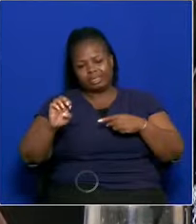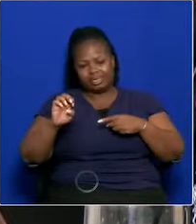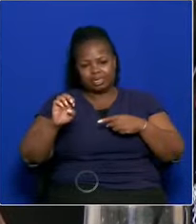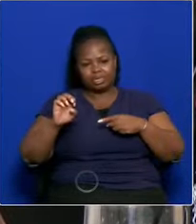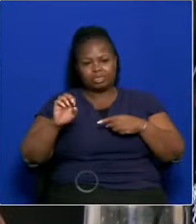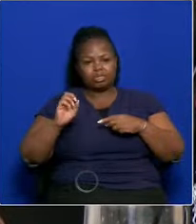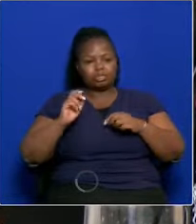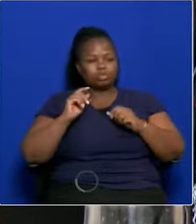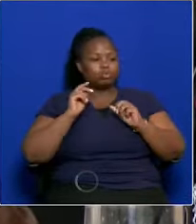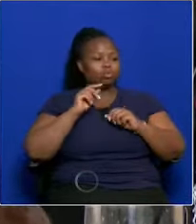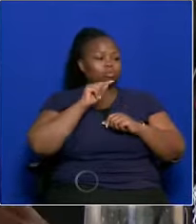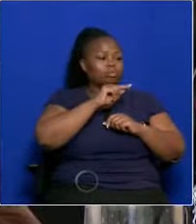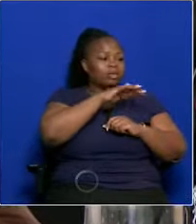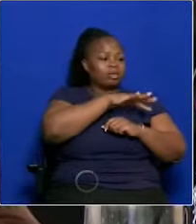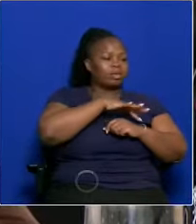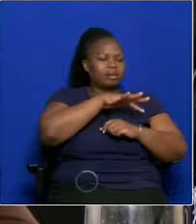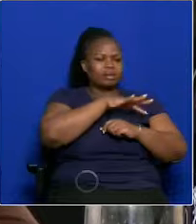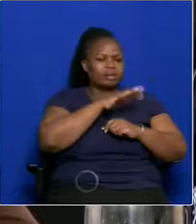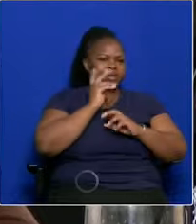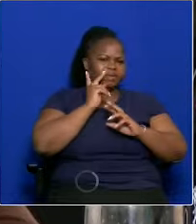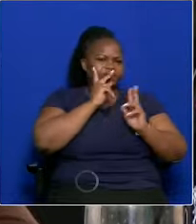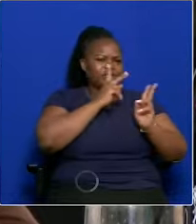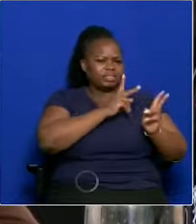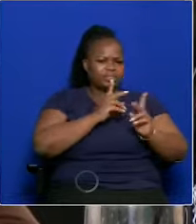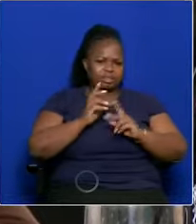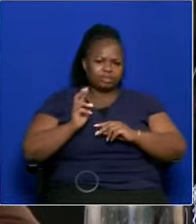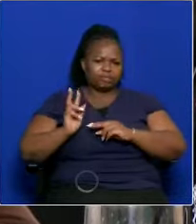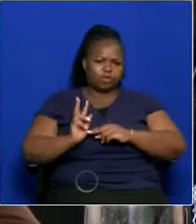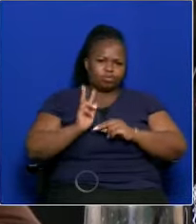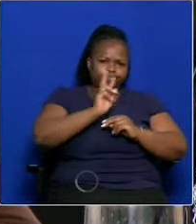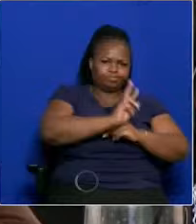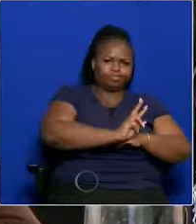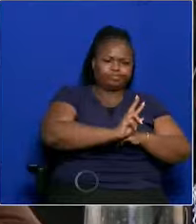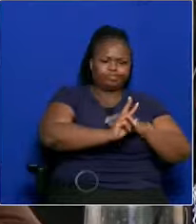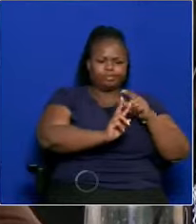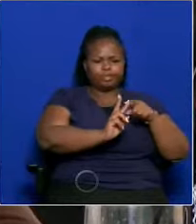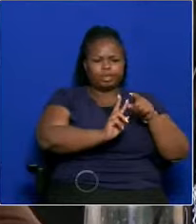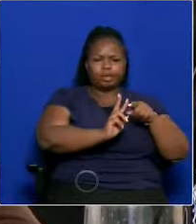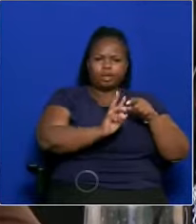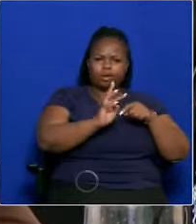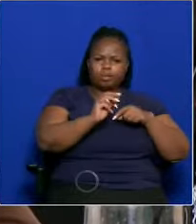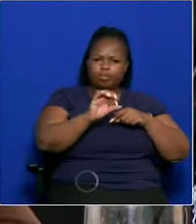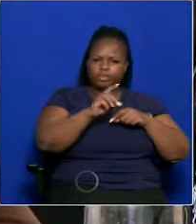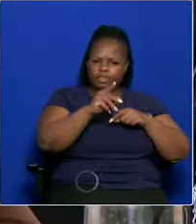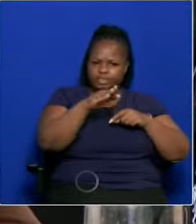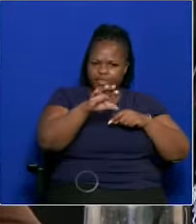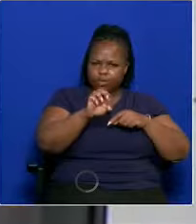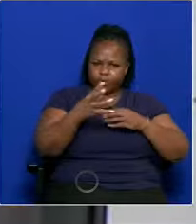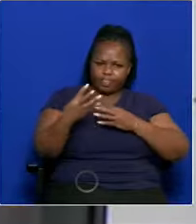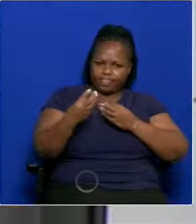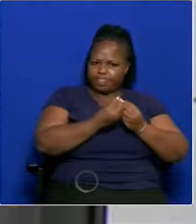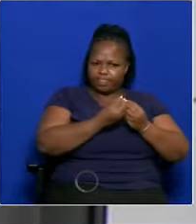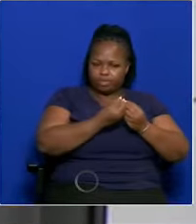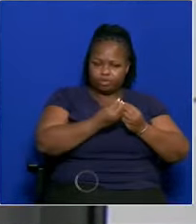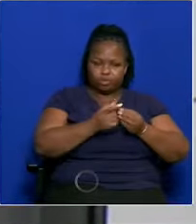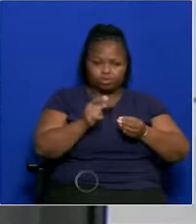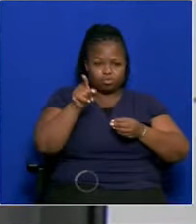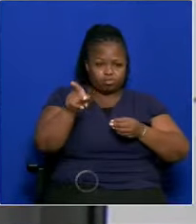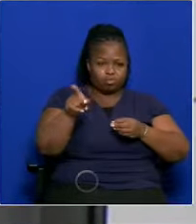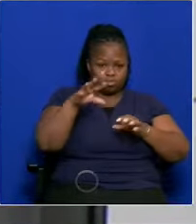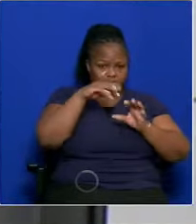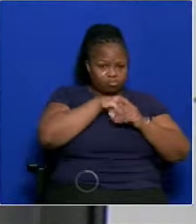purposes. When you say you accompanied Brigadier Modise, were you part of this investigation, or were you